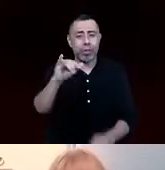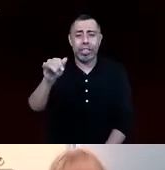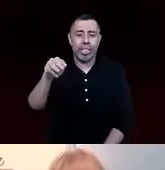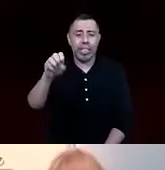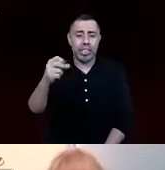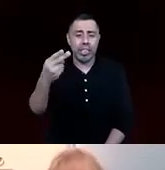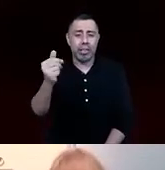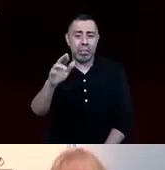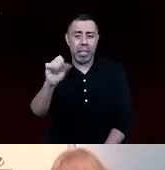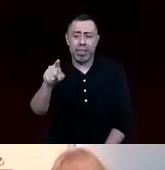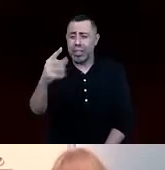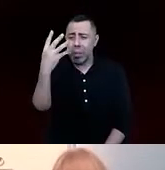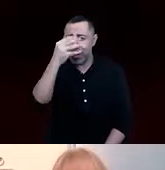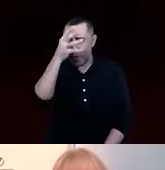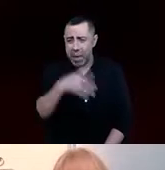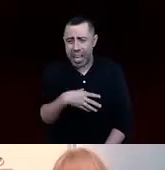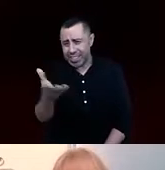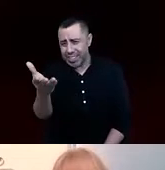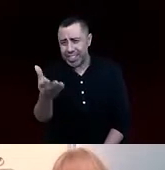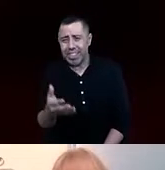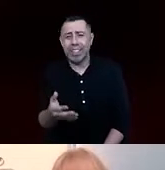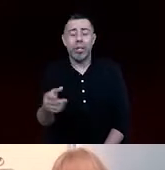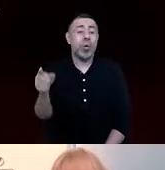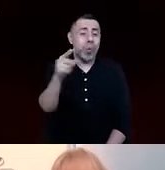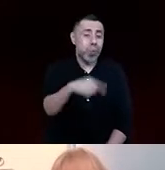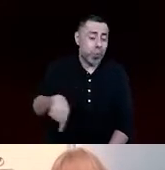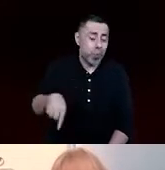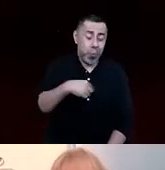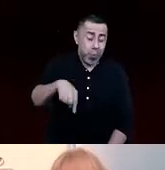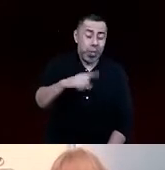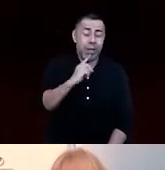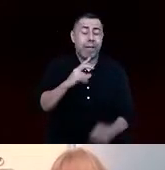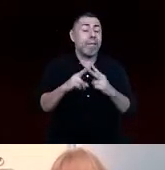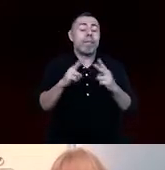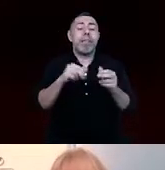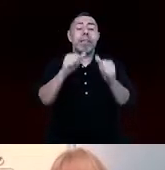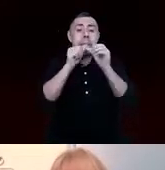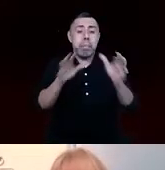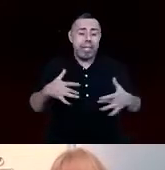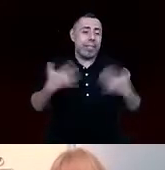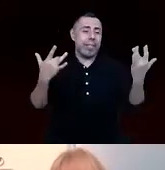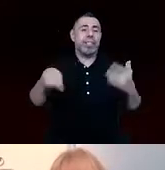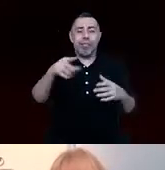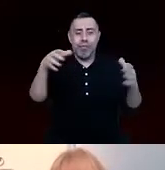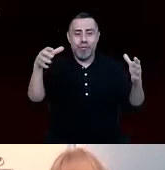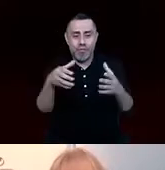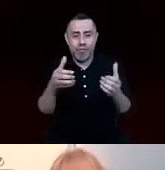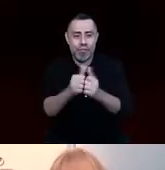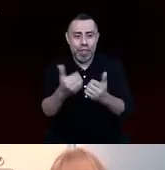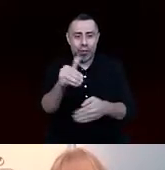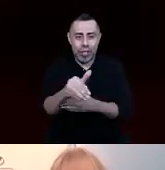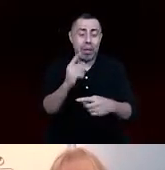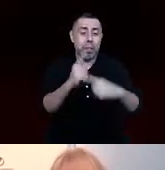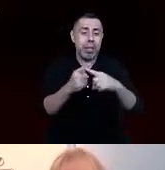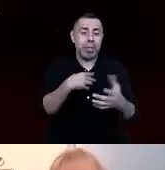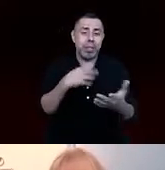what a beautiful man you are. We are so blessed and delighted to have you all with us tonight, and we also want to thank